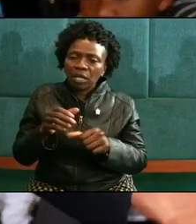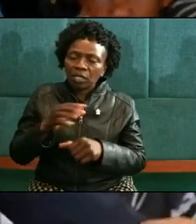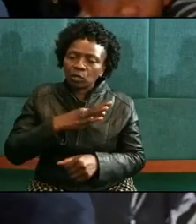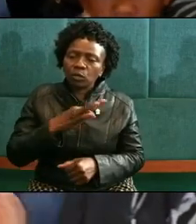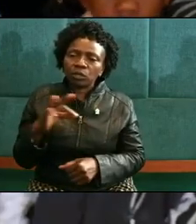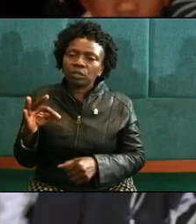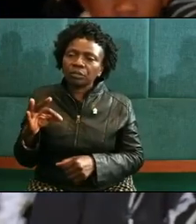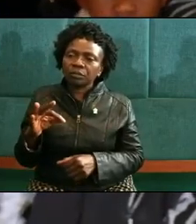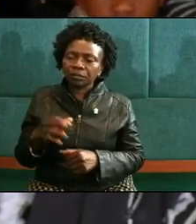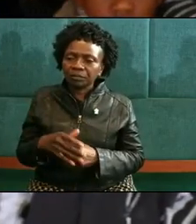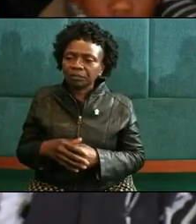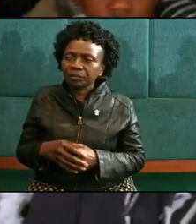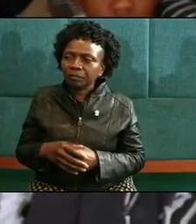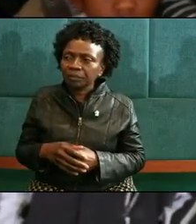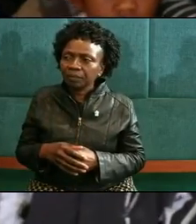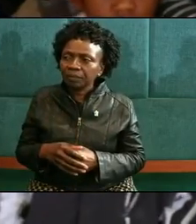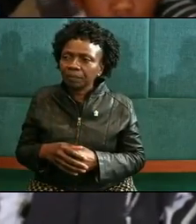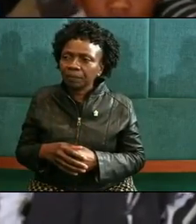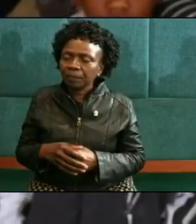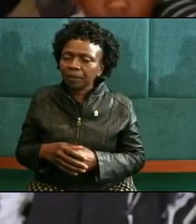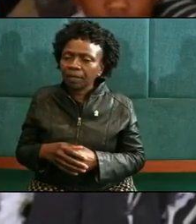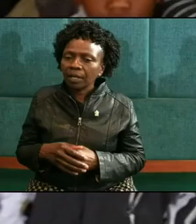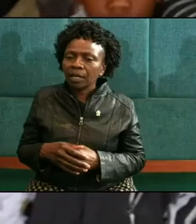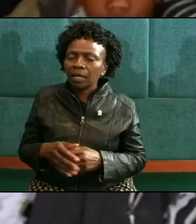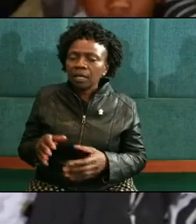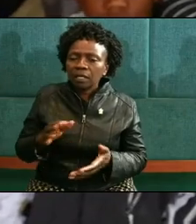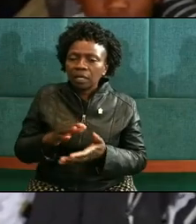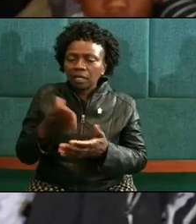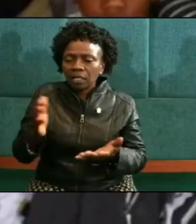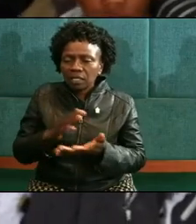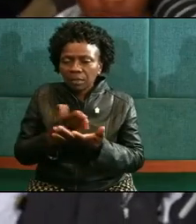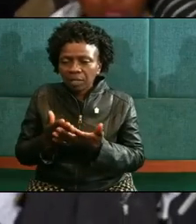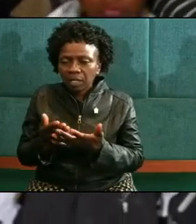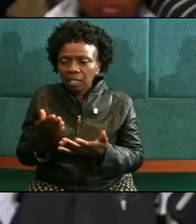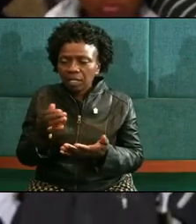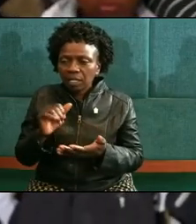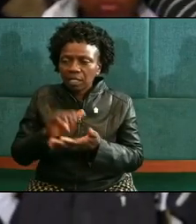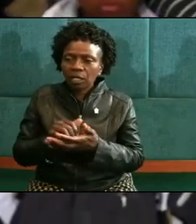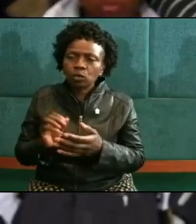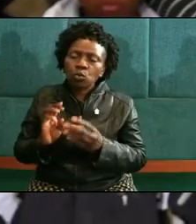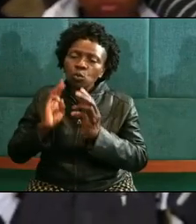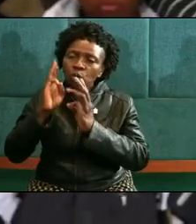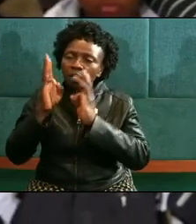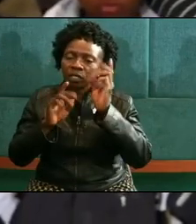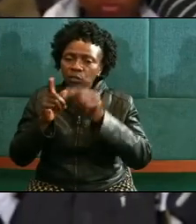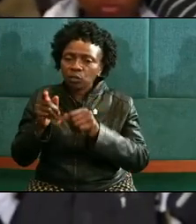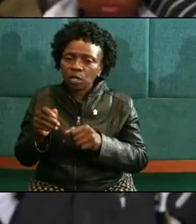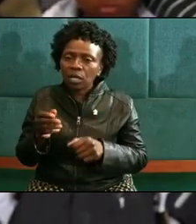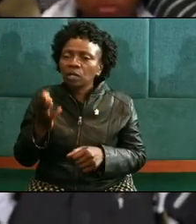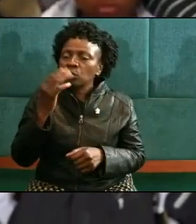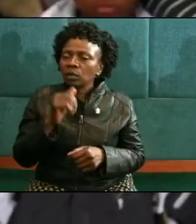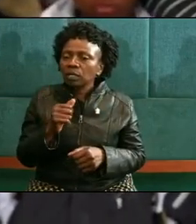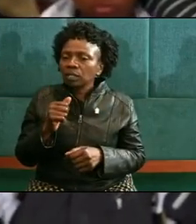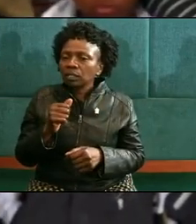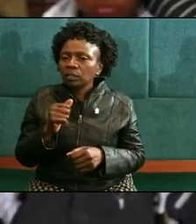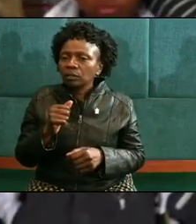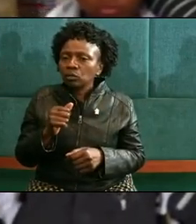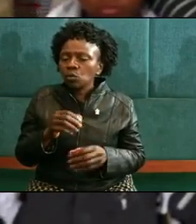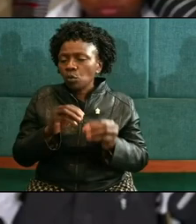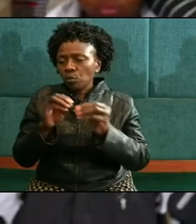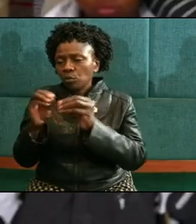may have seen stuff, know stuff that worries you, and you'd like them to be included in this prayer. I'm going to ask you to take their hands and